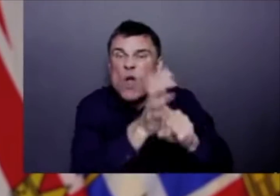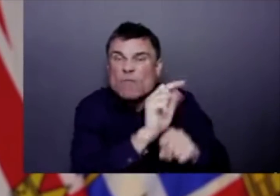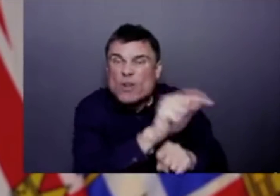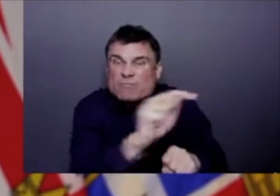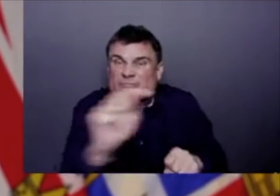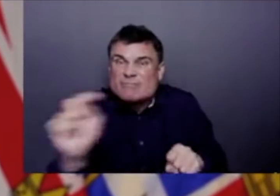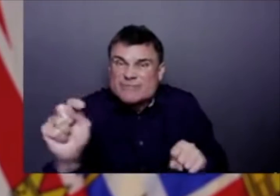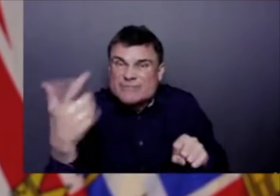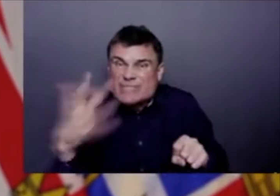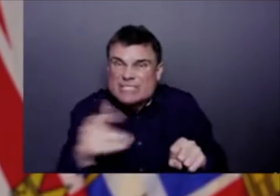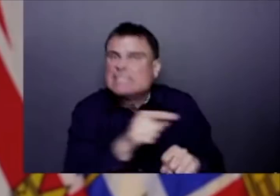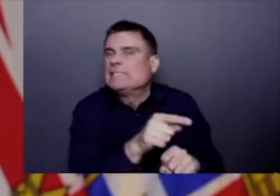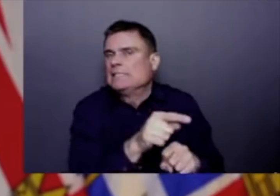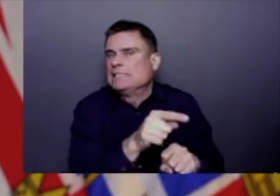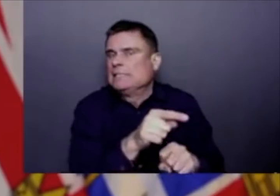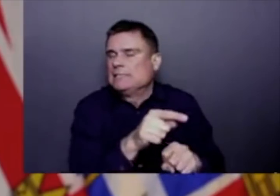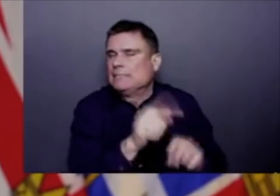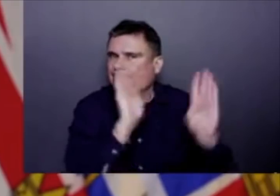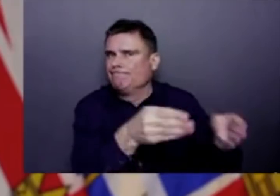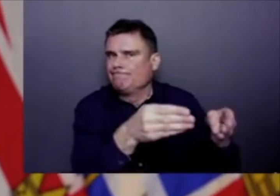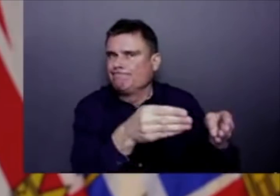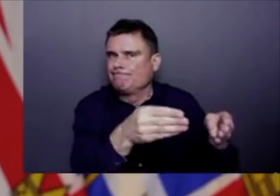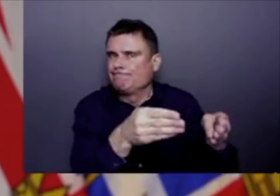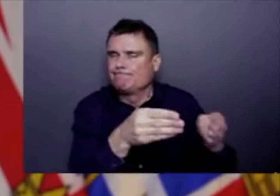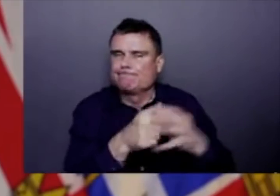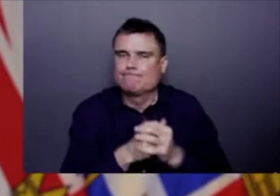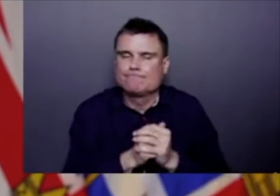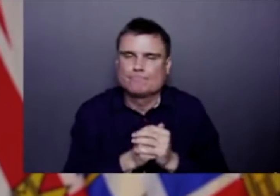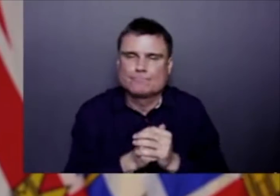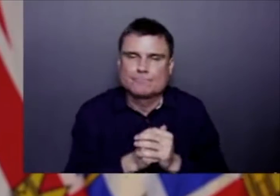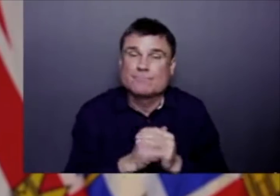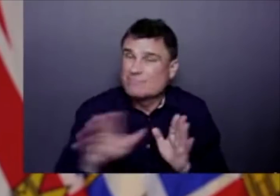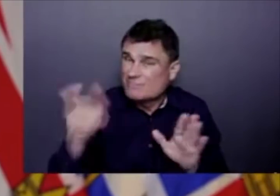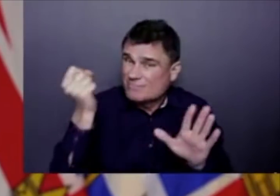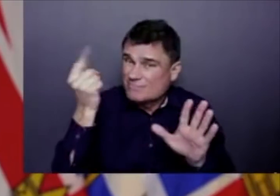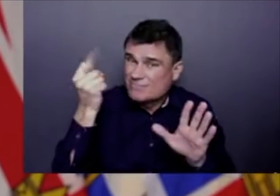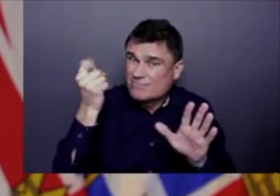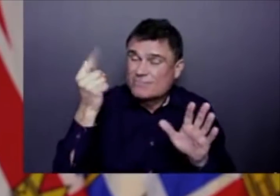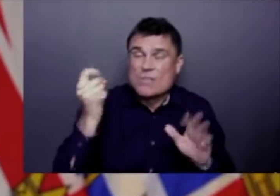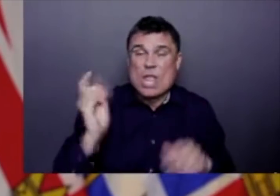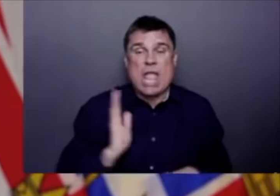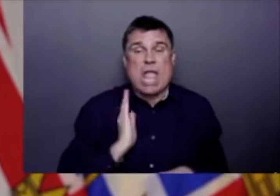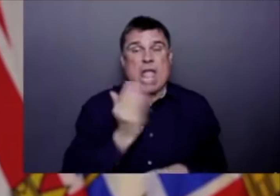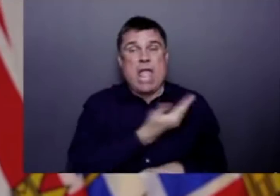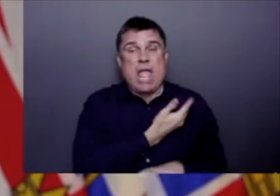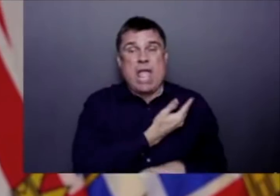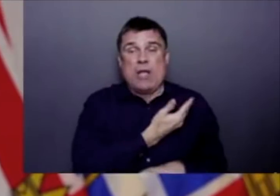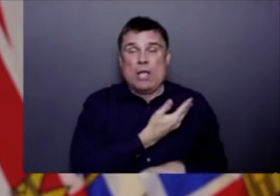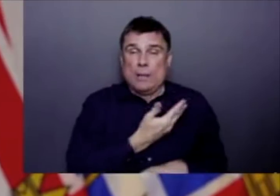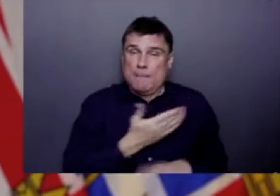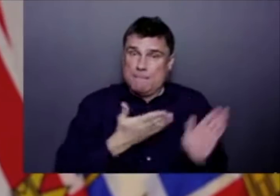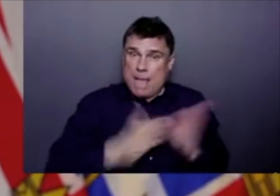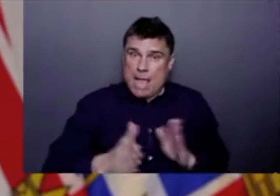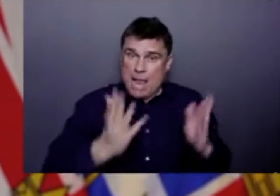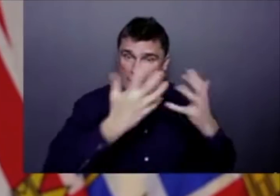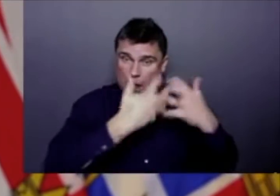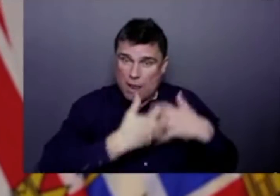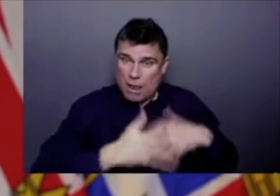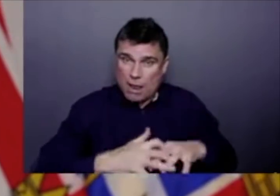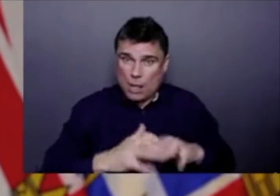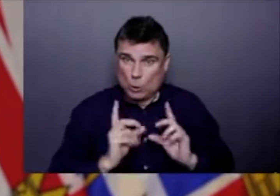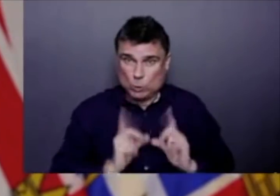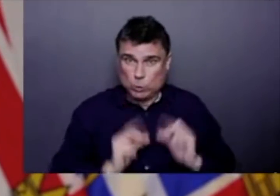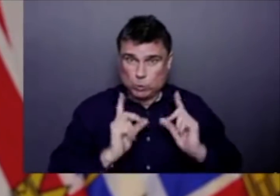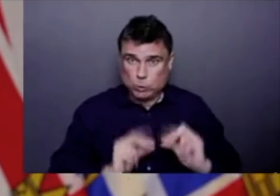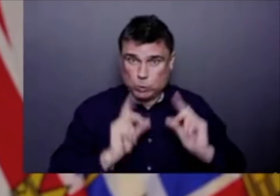of decisions will be tweaked on a week-by-week basis, and depending on how we progress in the next few weeks.